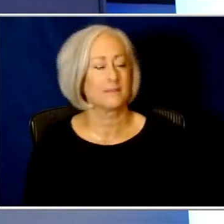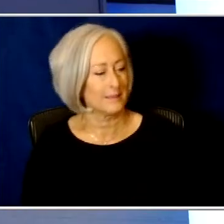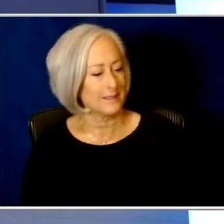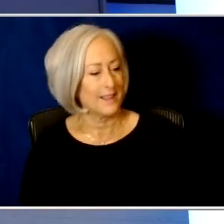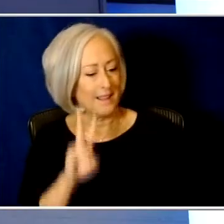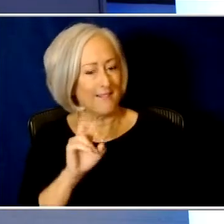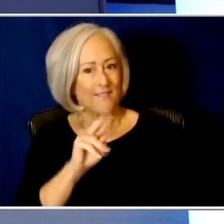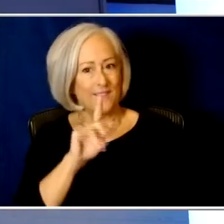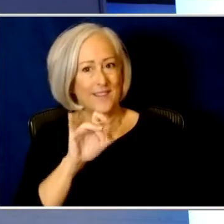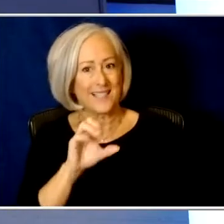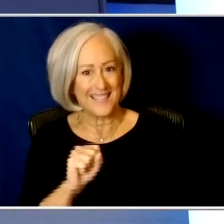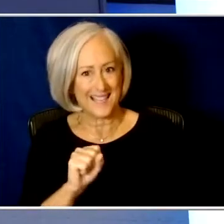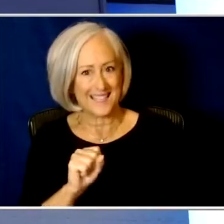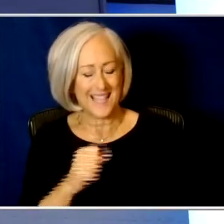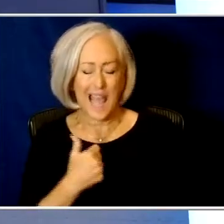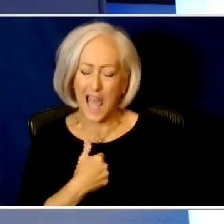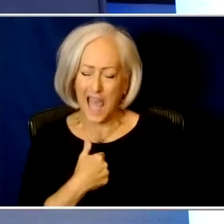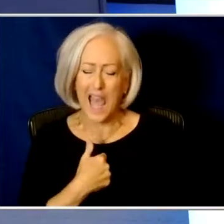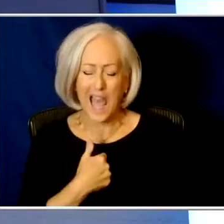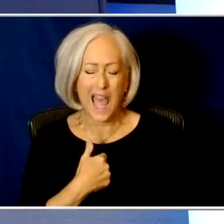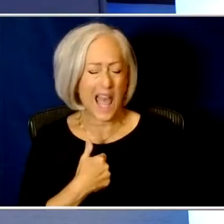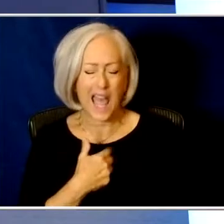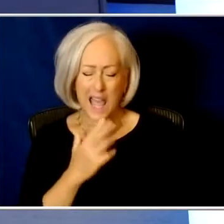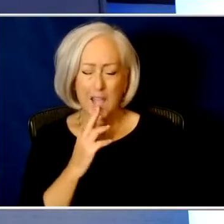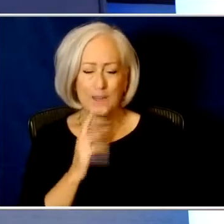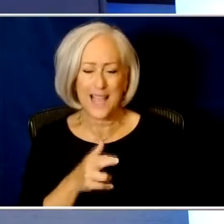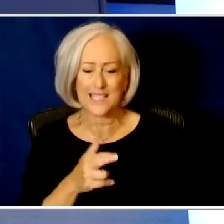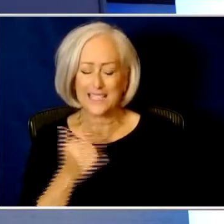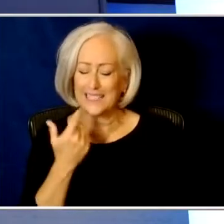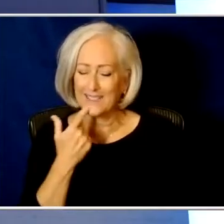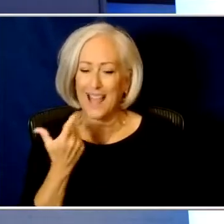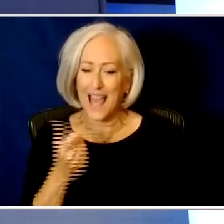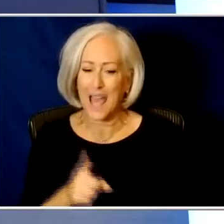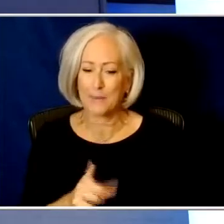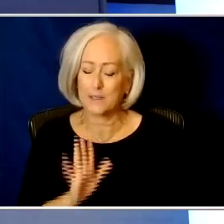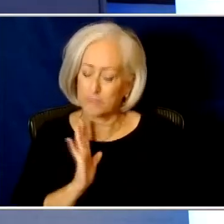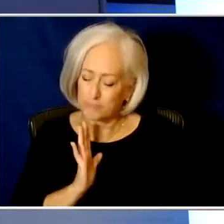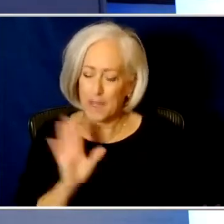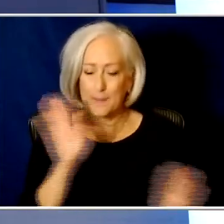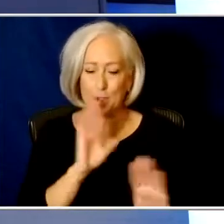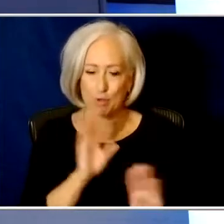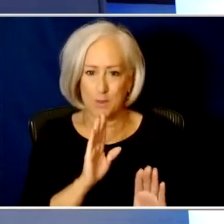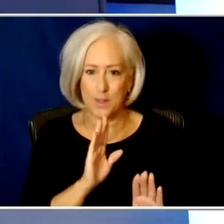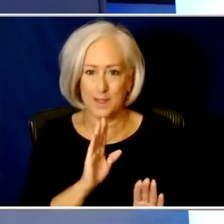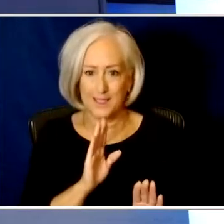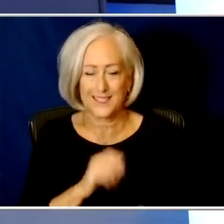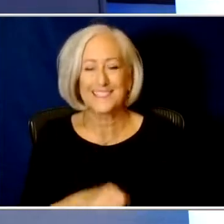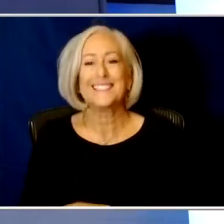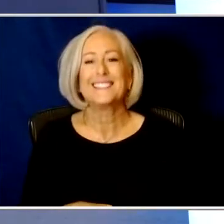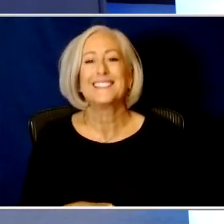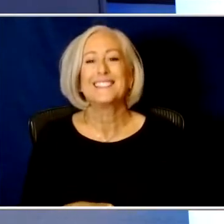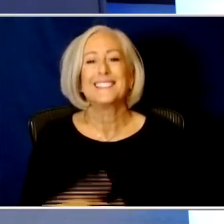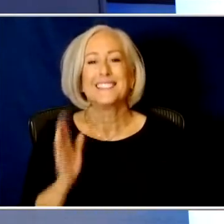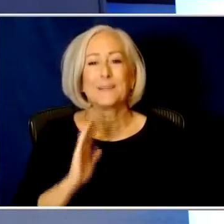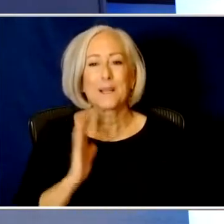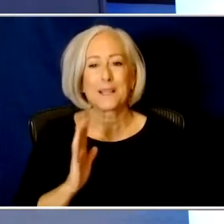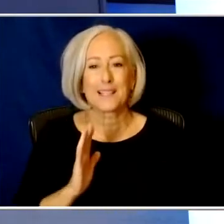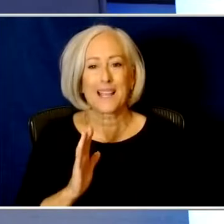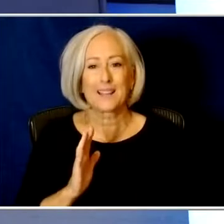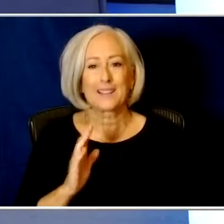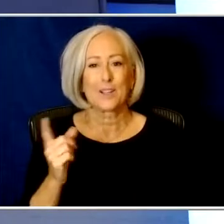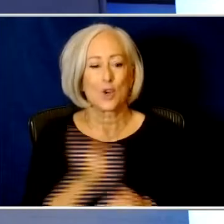major reaction? Because if it does, I'm in trouble. In fact, I was down today in the cancer center getting my routine follow-up